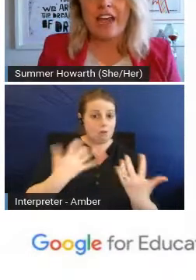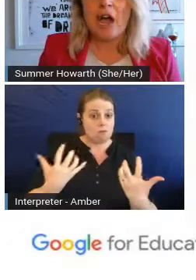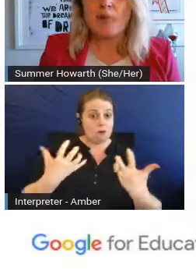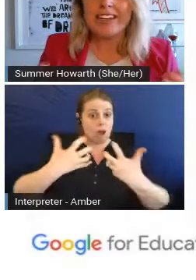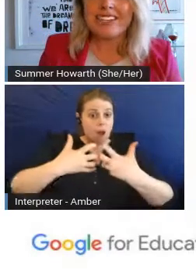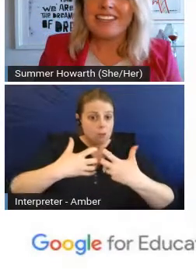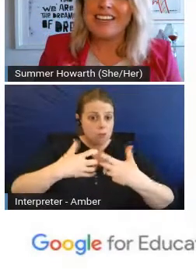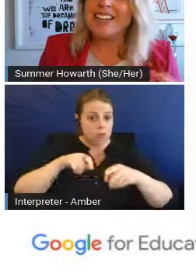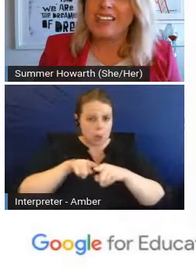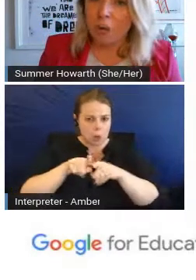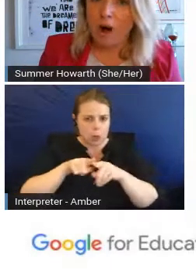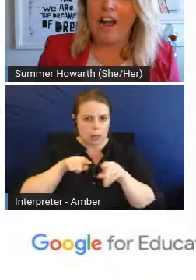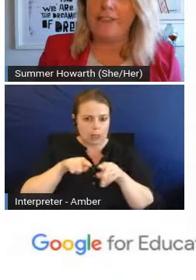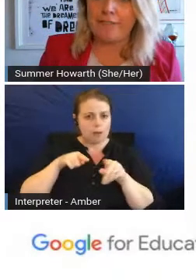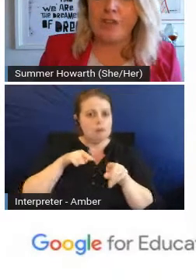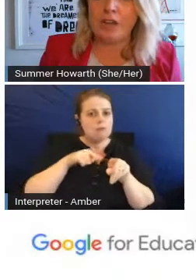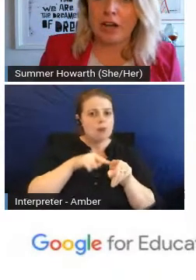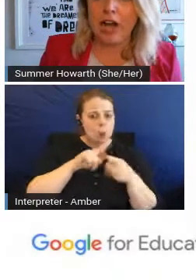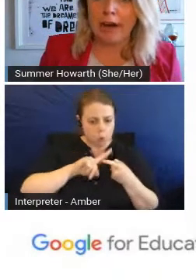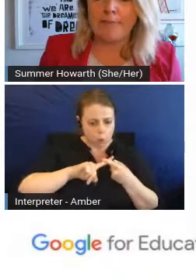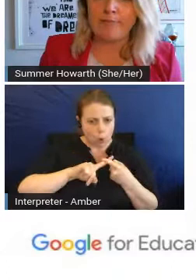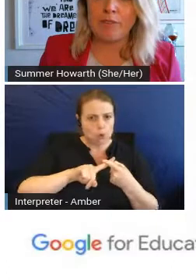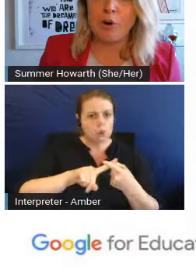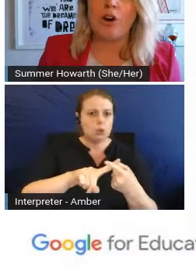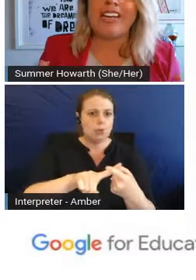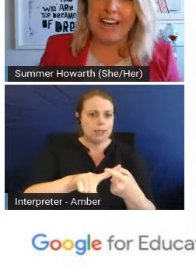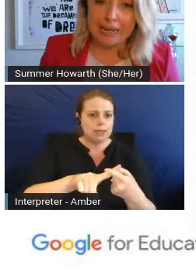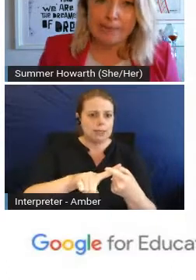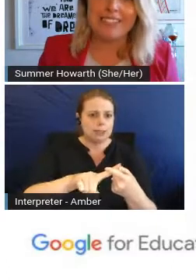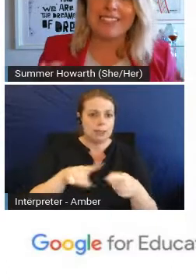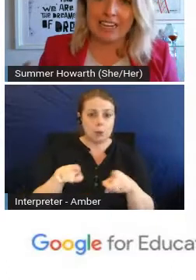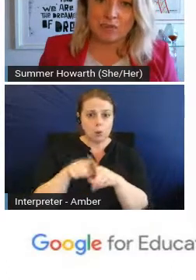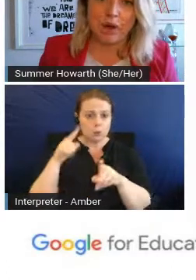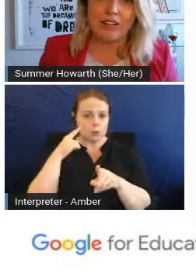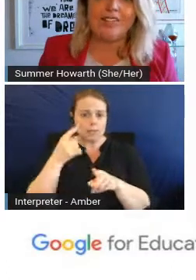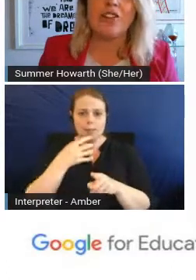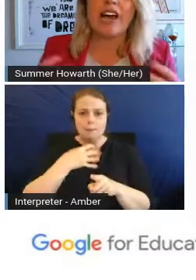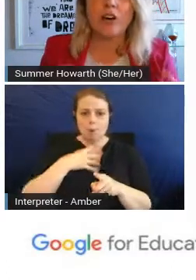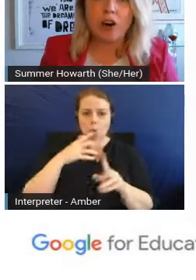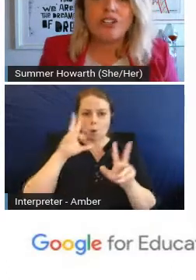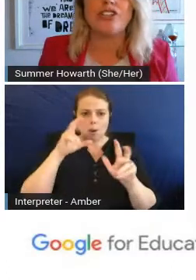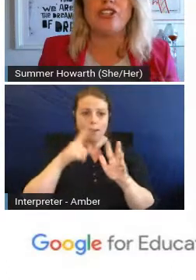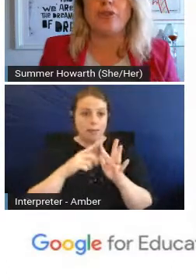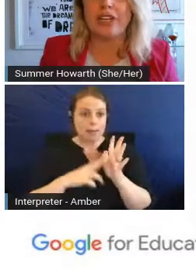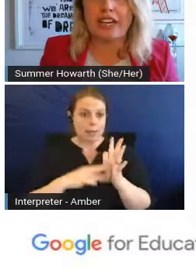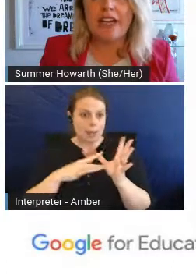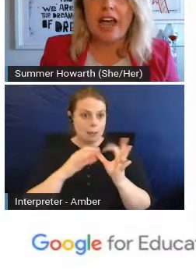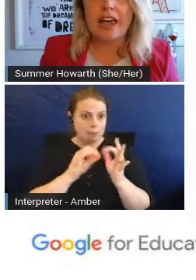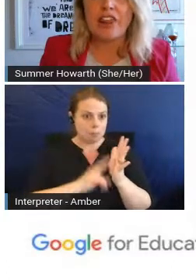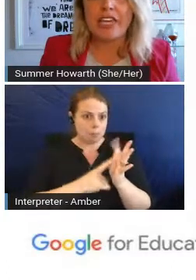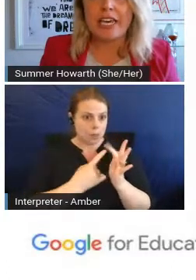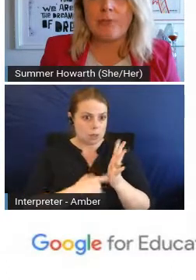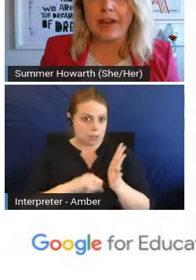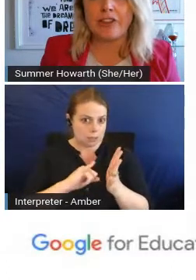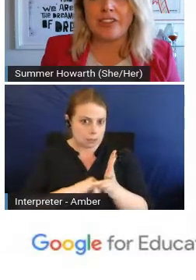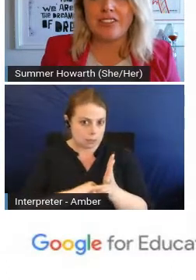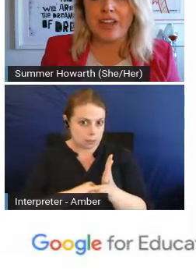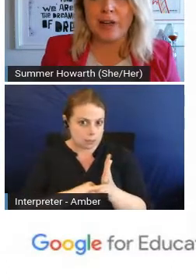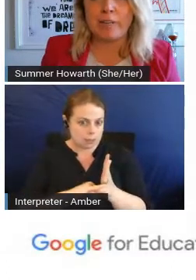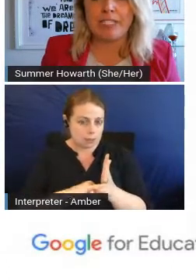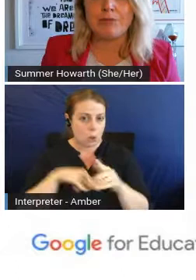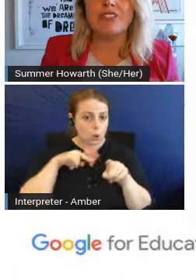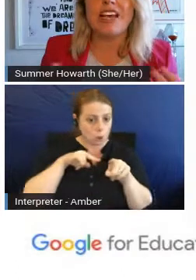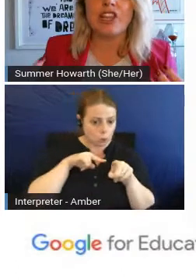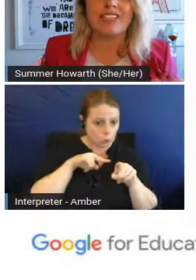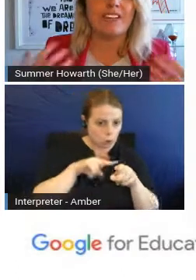there. And we can see that there's quite a few more enablers as well. So that continuity and thinking about those